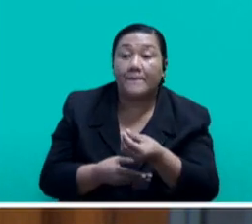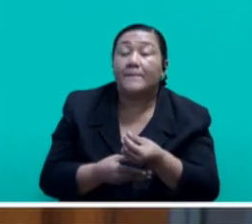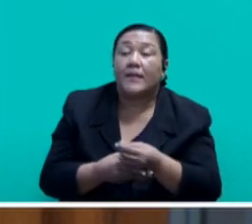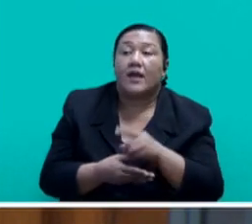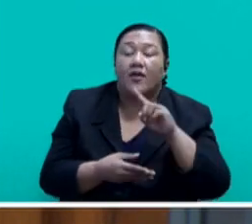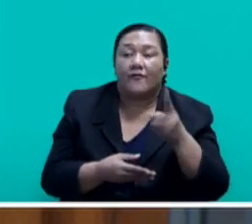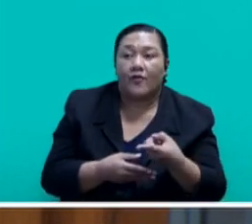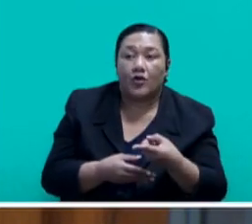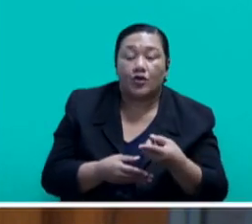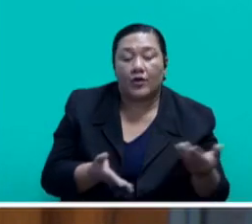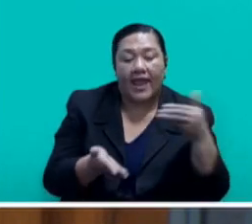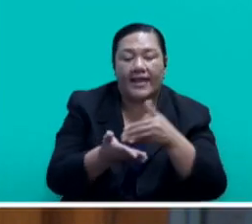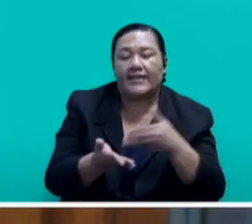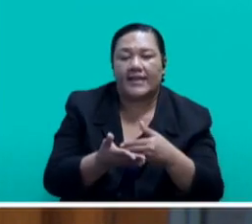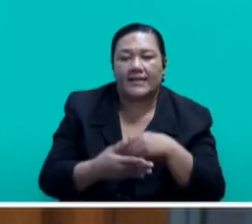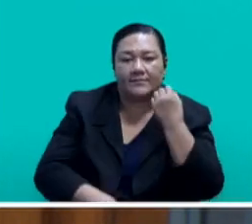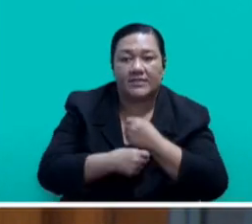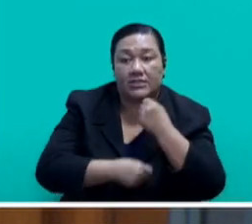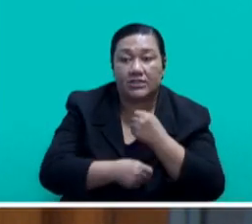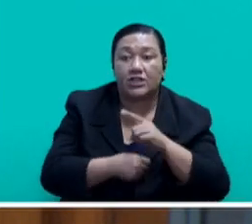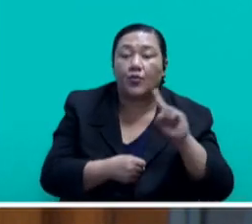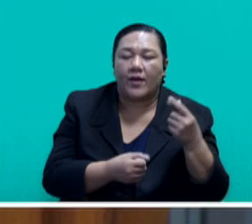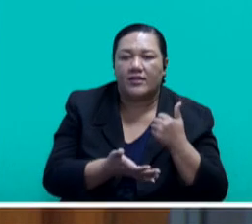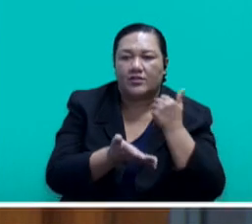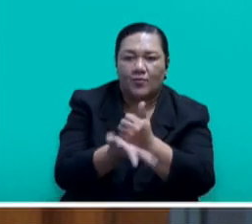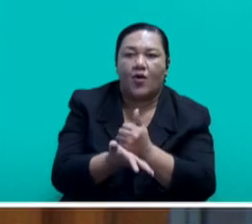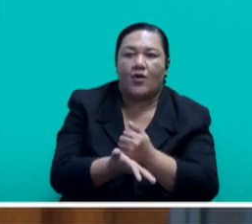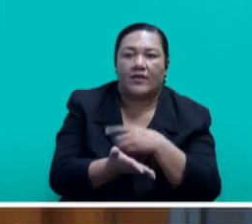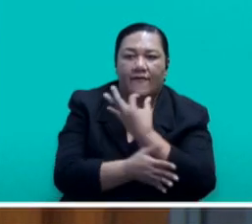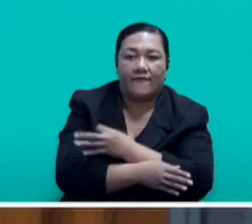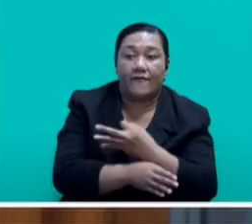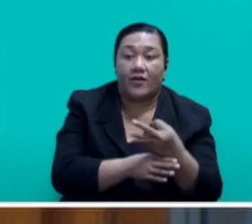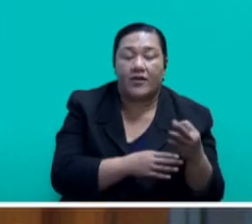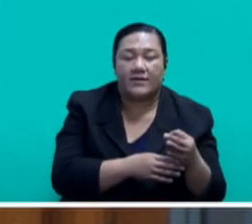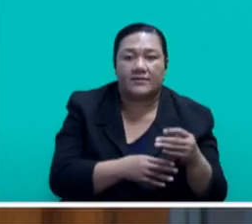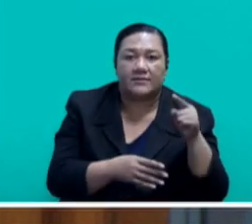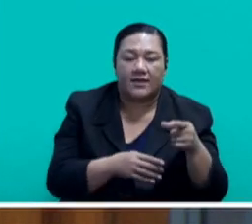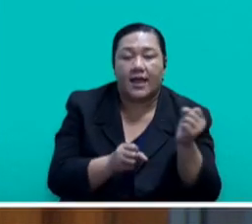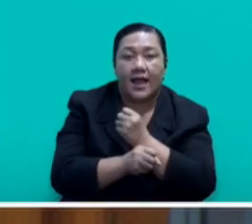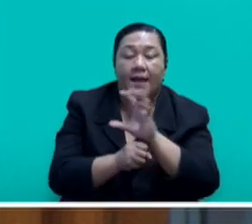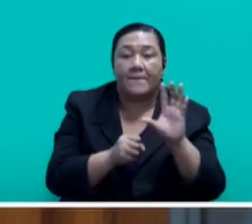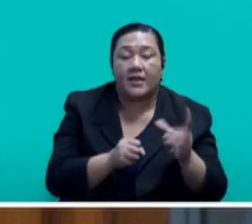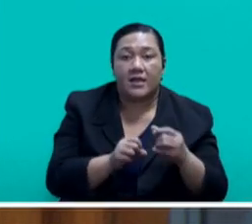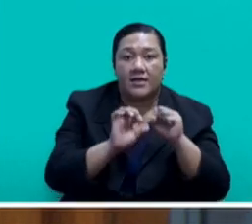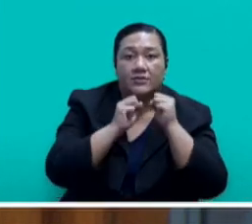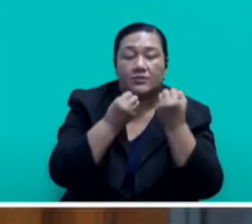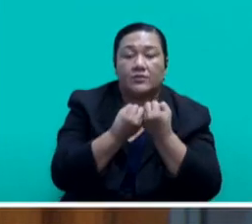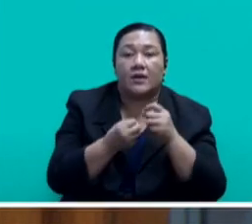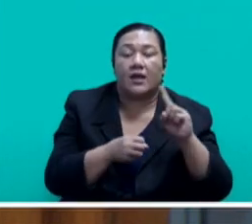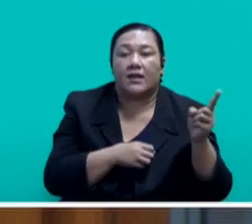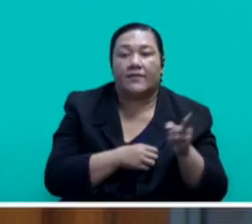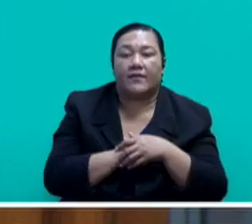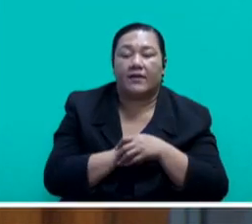value adding machine to support forest-based companies and resource owners who